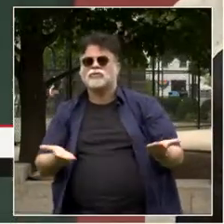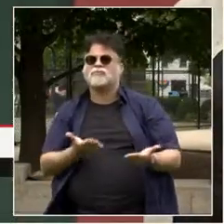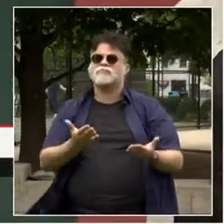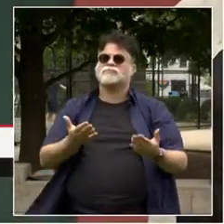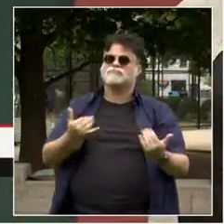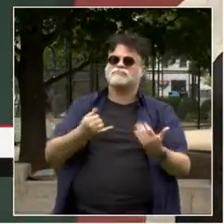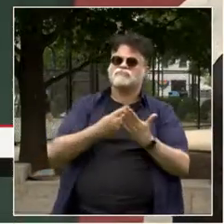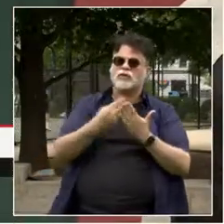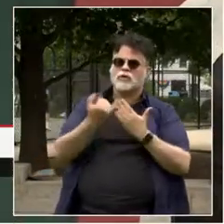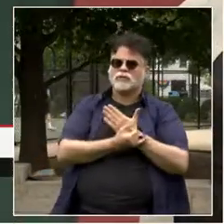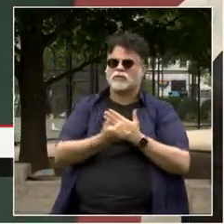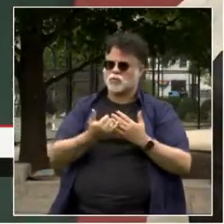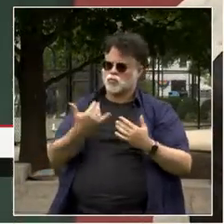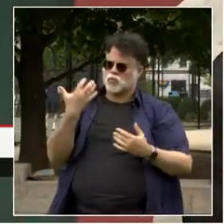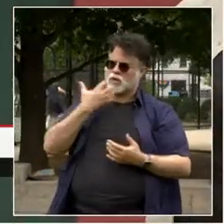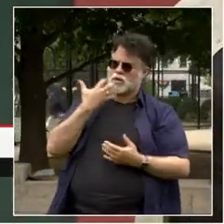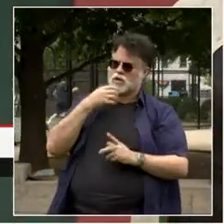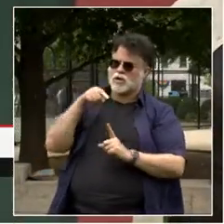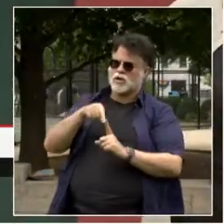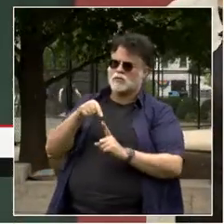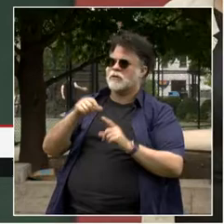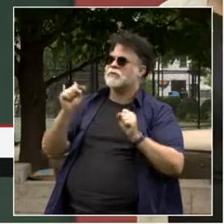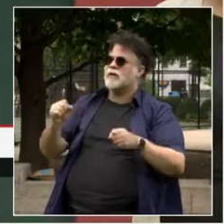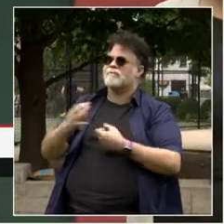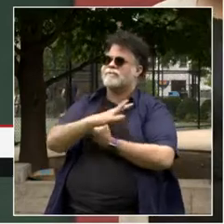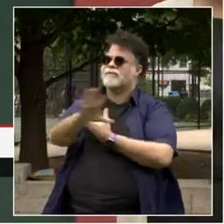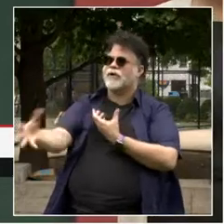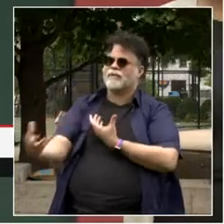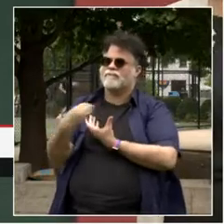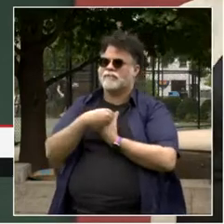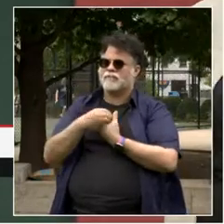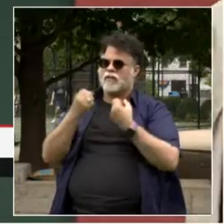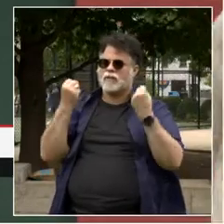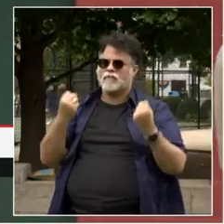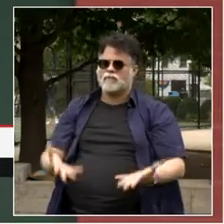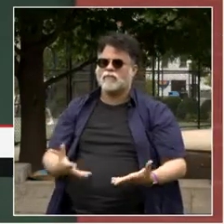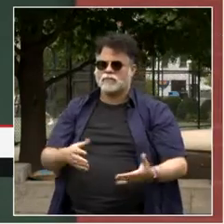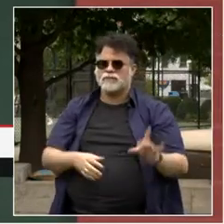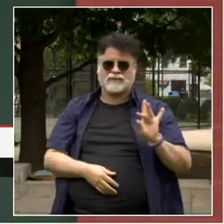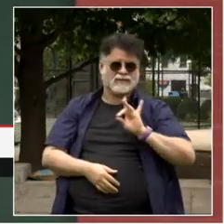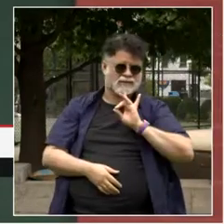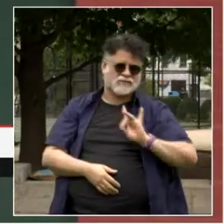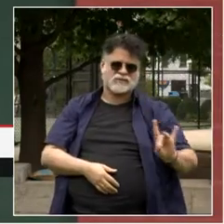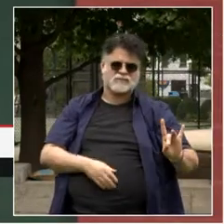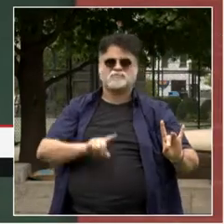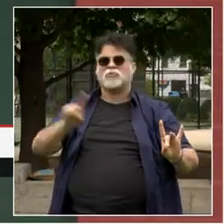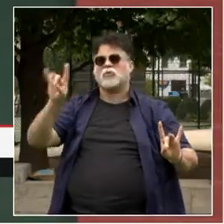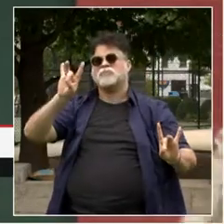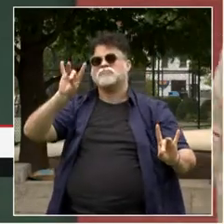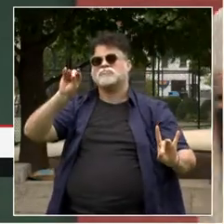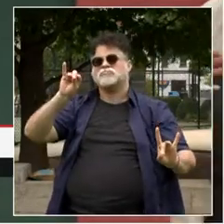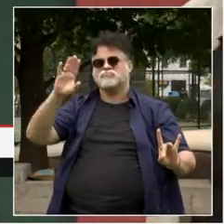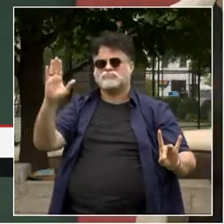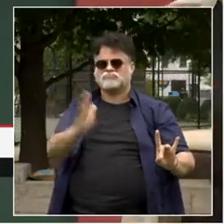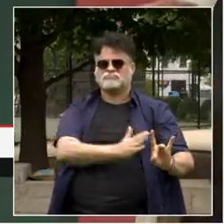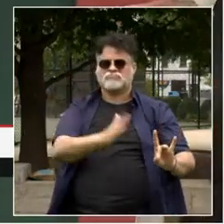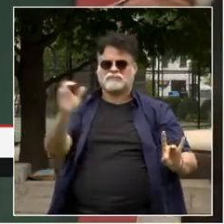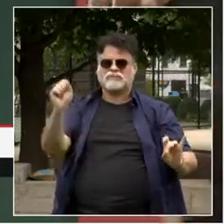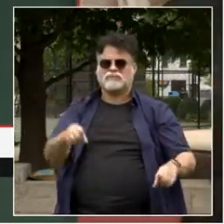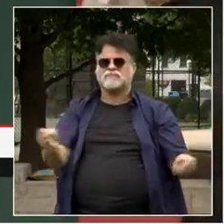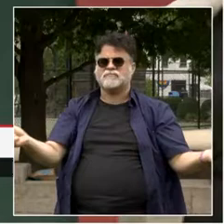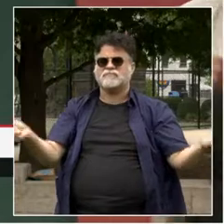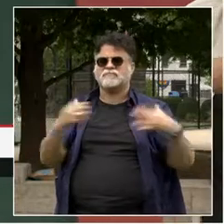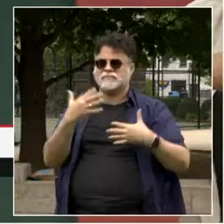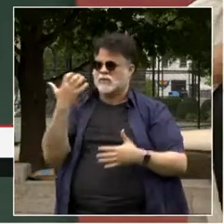elements for everyone from 8 years old to 80. The Stead Park Renovation is a unique project where DGS will